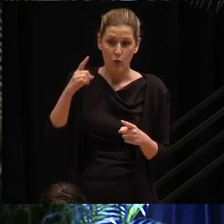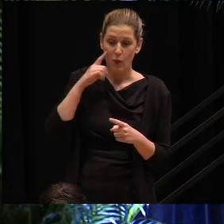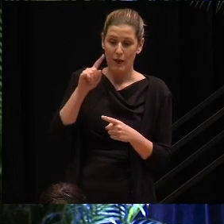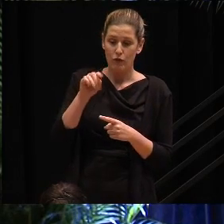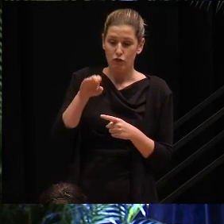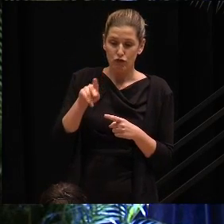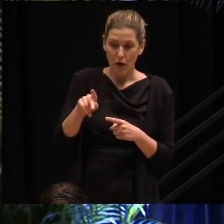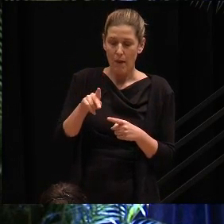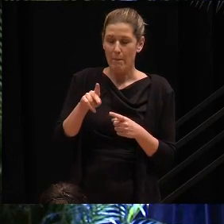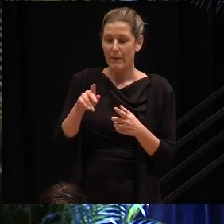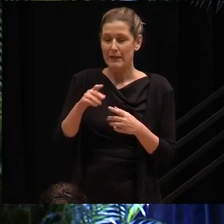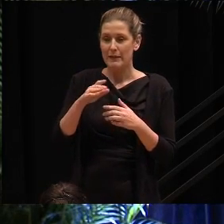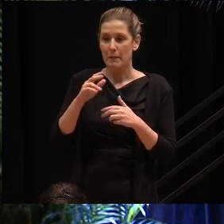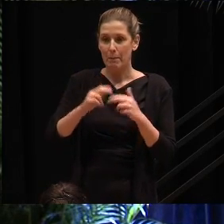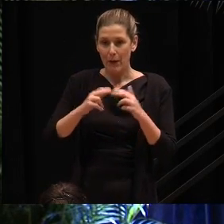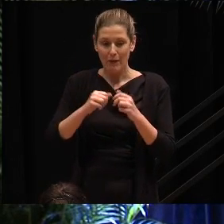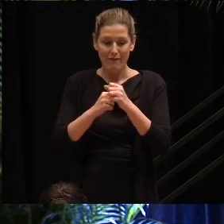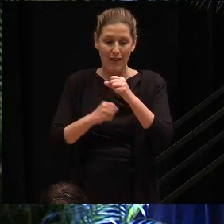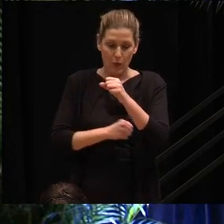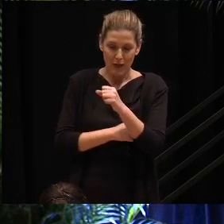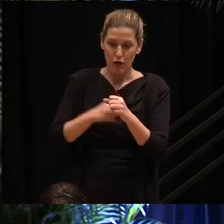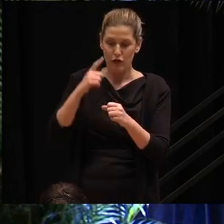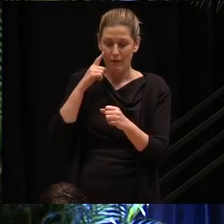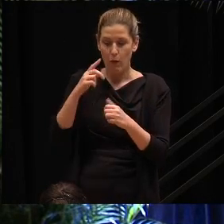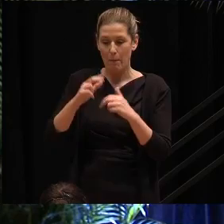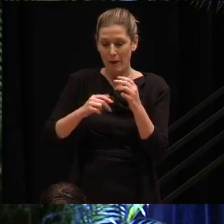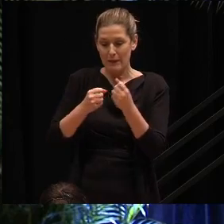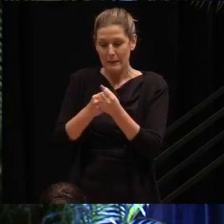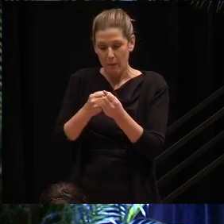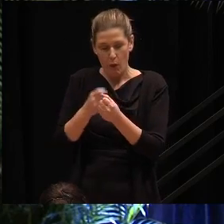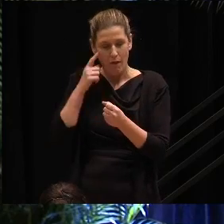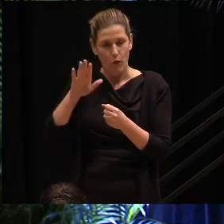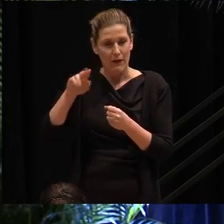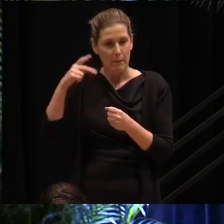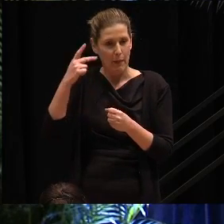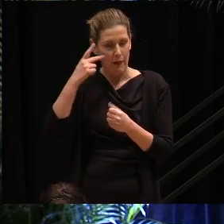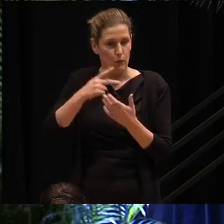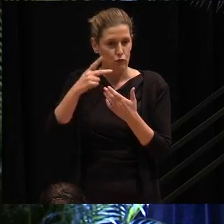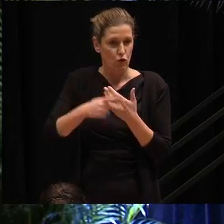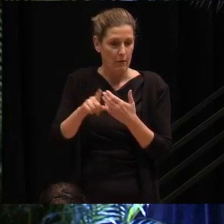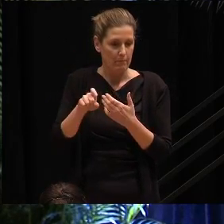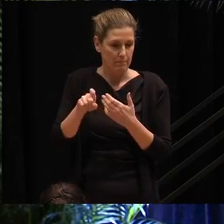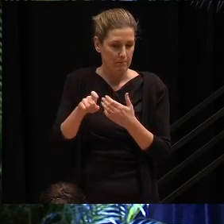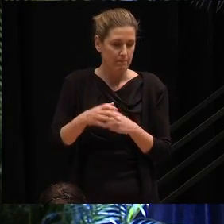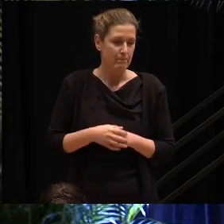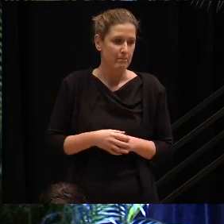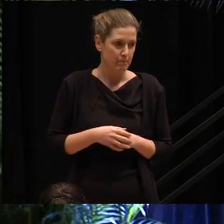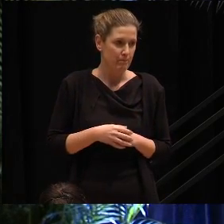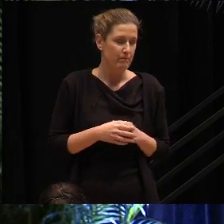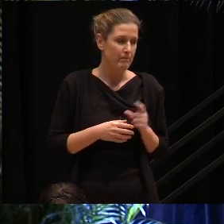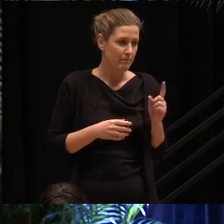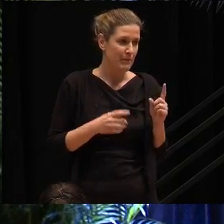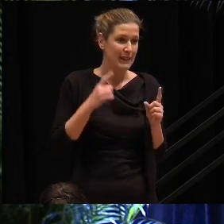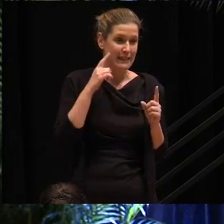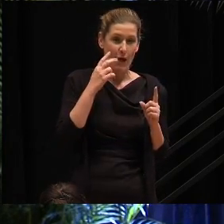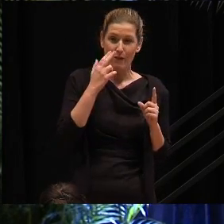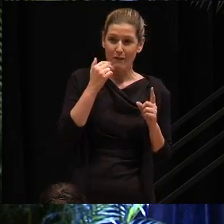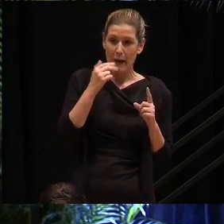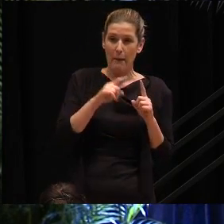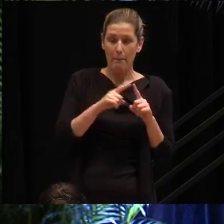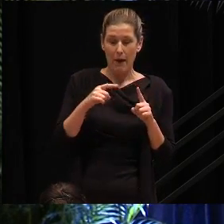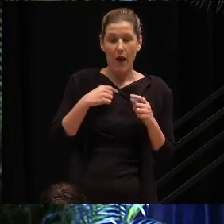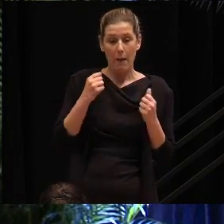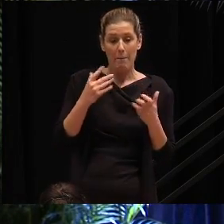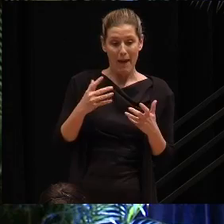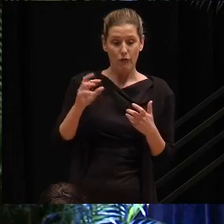a foundation for building support for his political program? You know, I think I have a lot of, it sounds funny to say, but I have a lot of